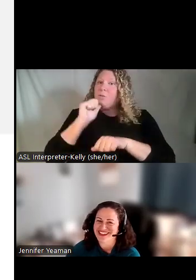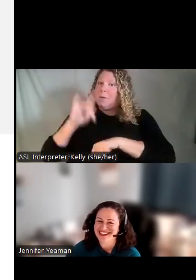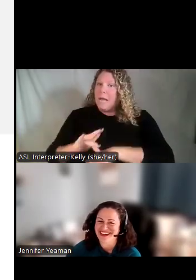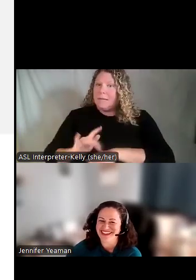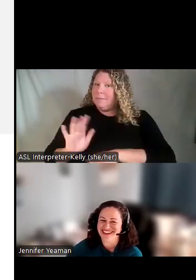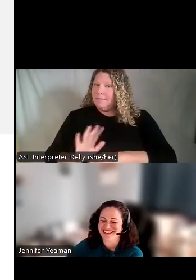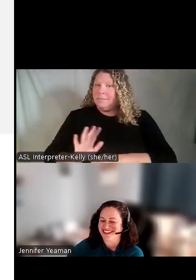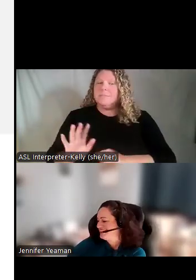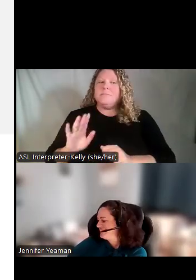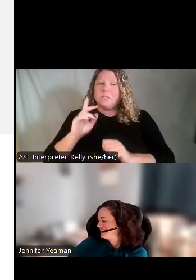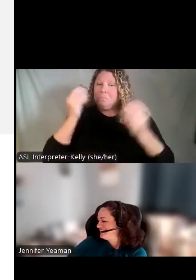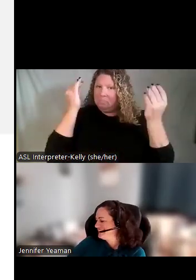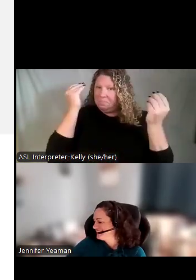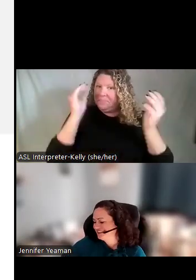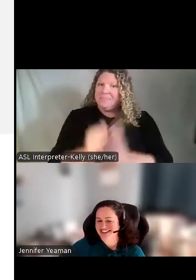1 minute begins now.